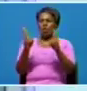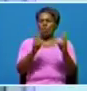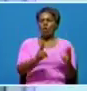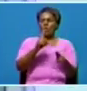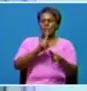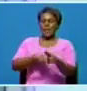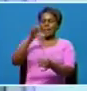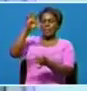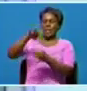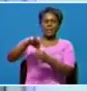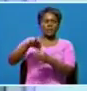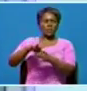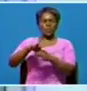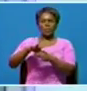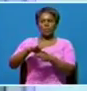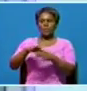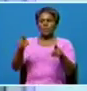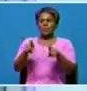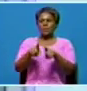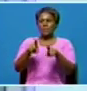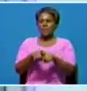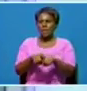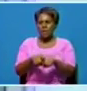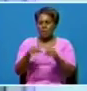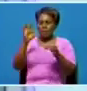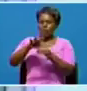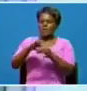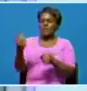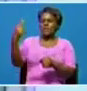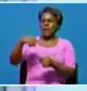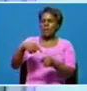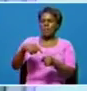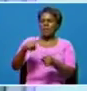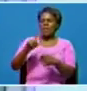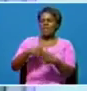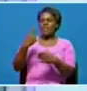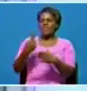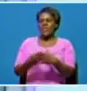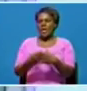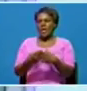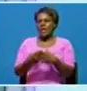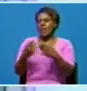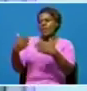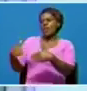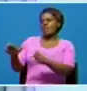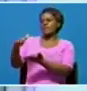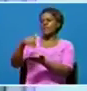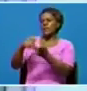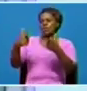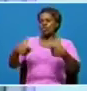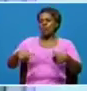during the election period. Voters were also urged to turn up and vote and immediately leave the polling stations to let